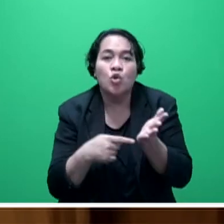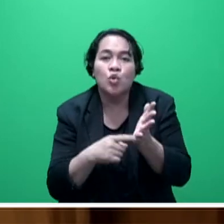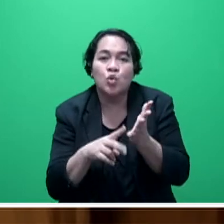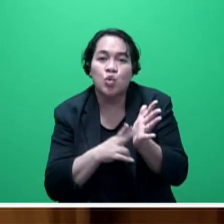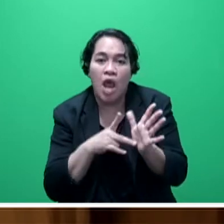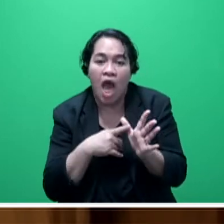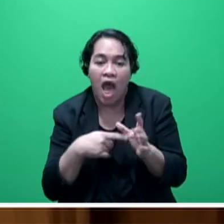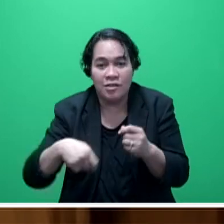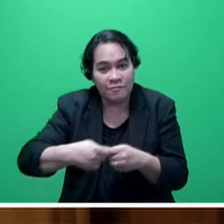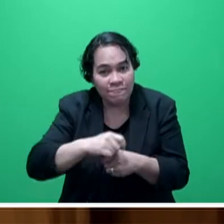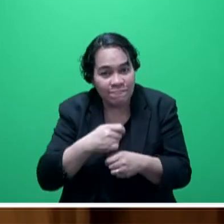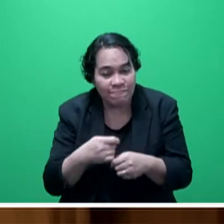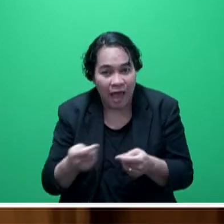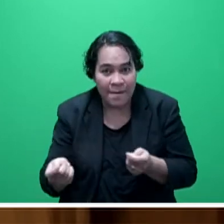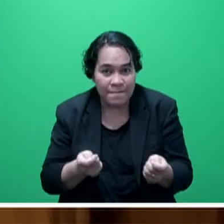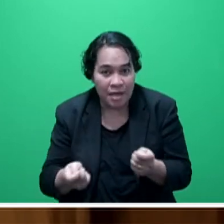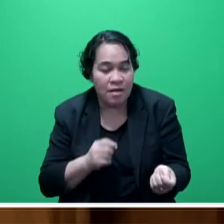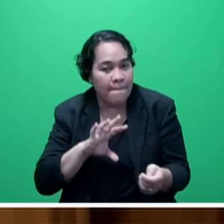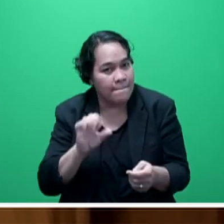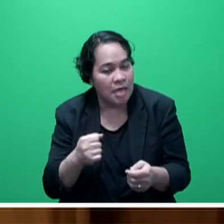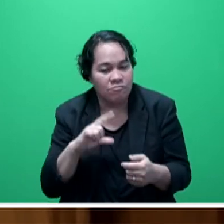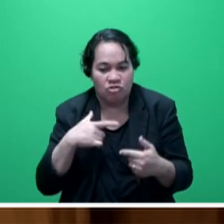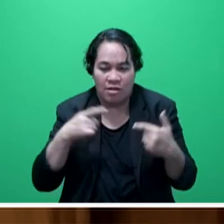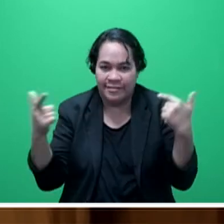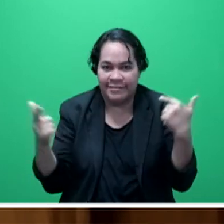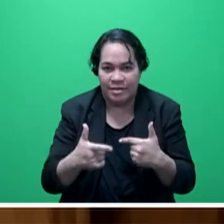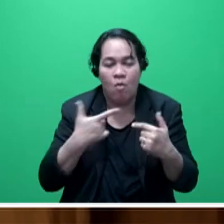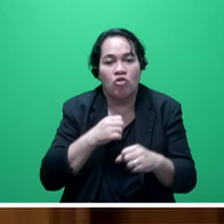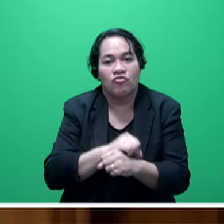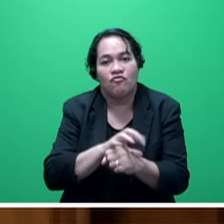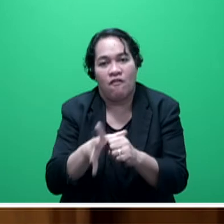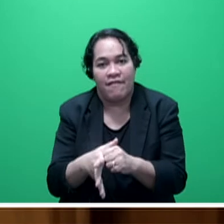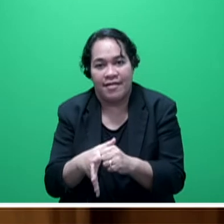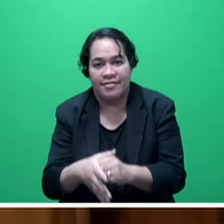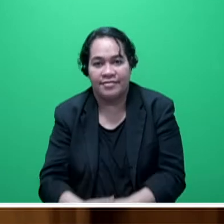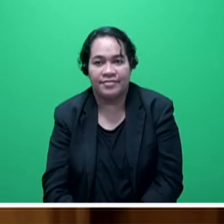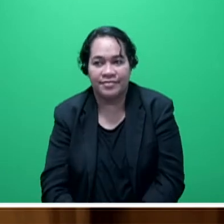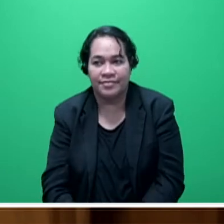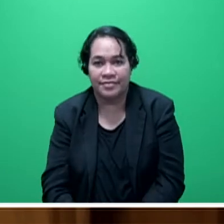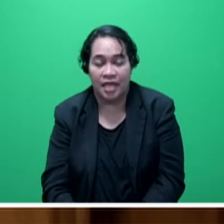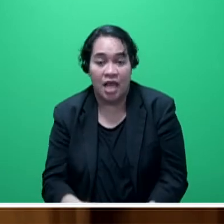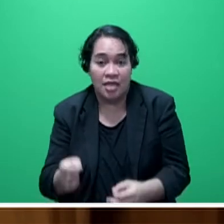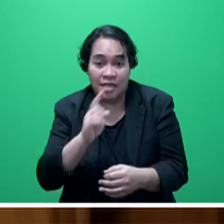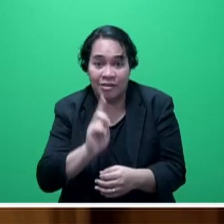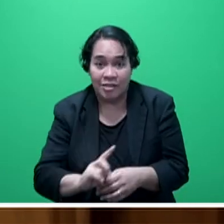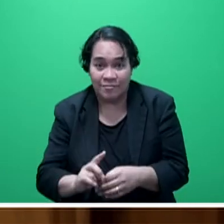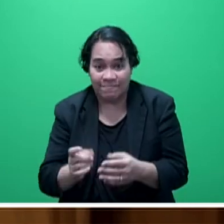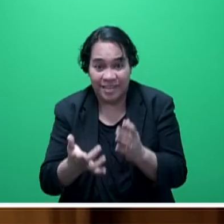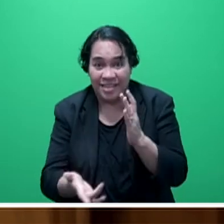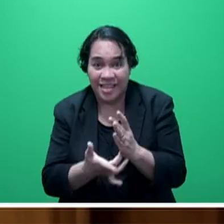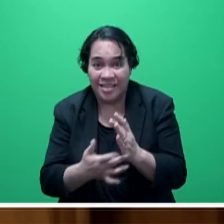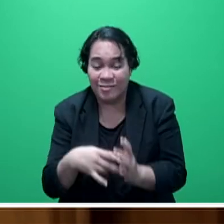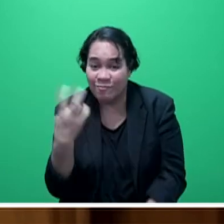the project is a suitable fit to limitations caused by COVID-19. Electronic monitoring provides a